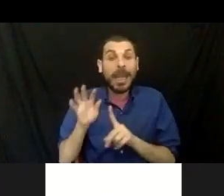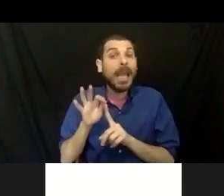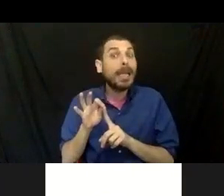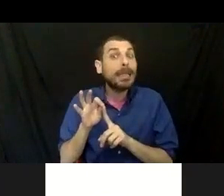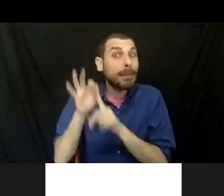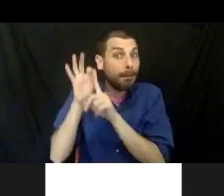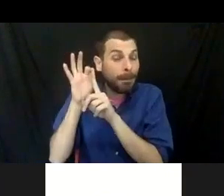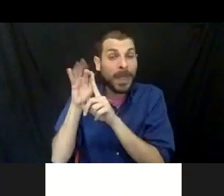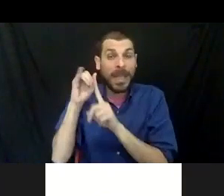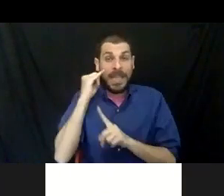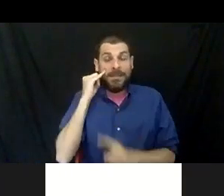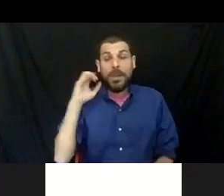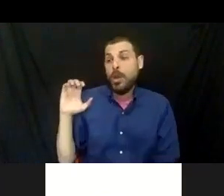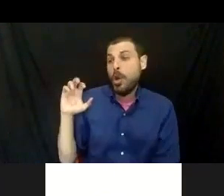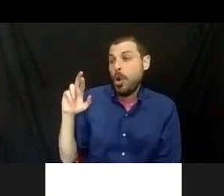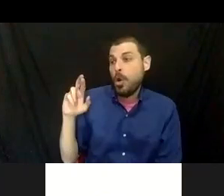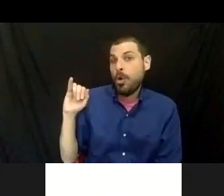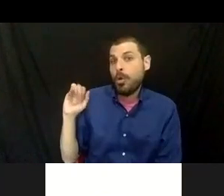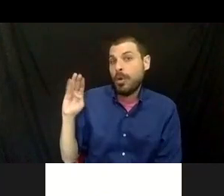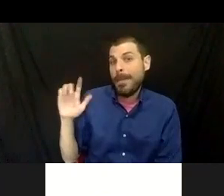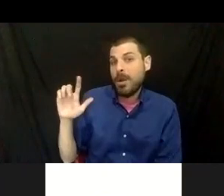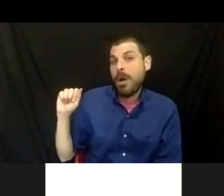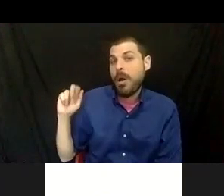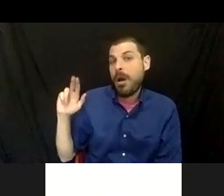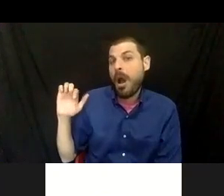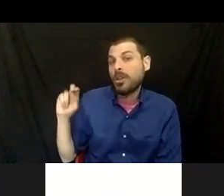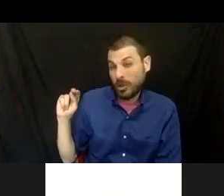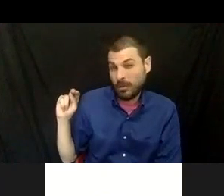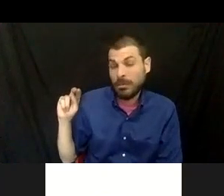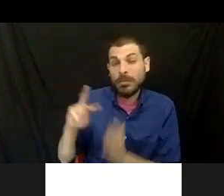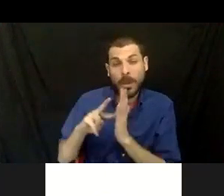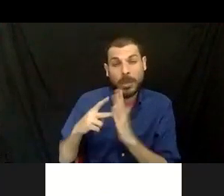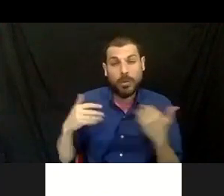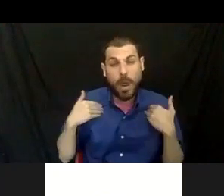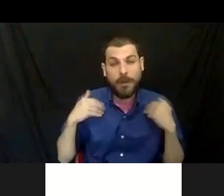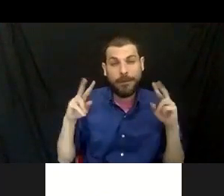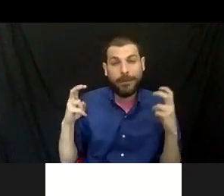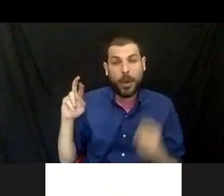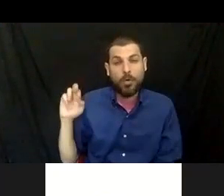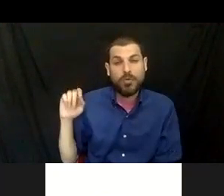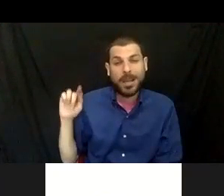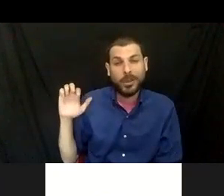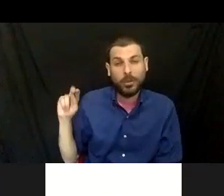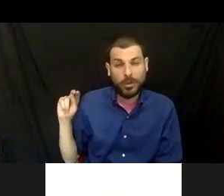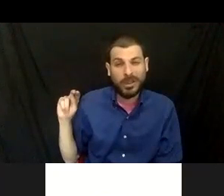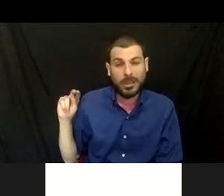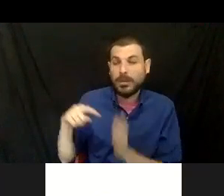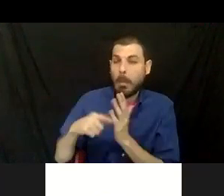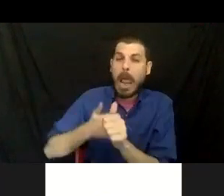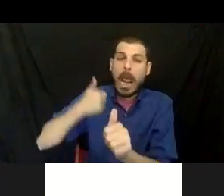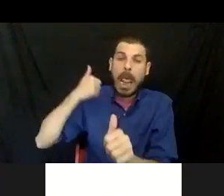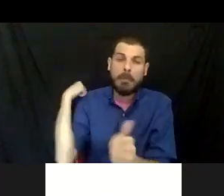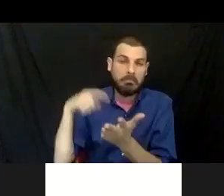criminal action that requires you to pay restitution. The second exception is for a civil